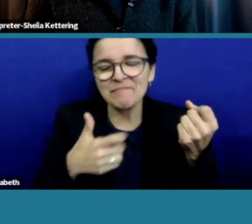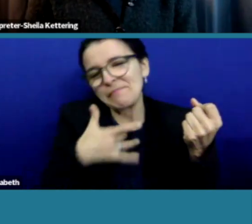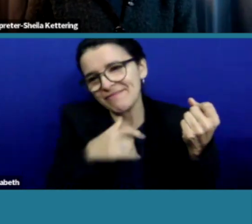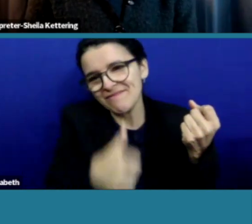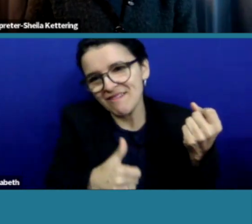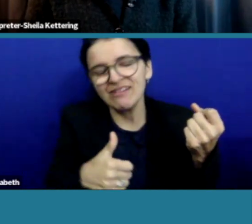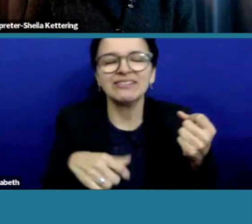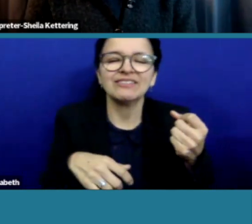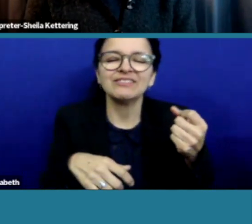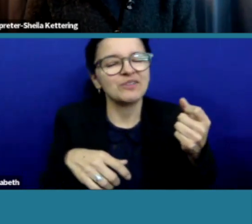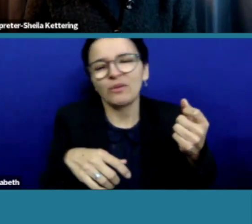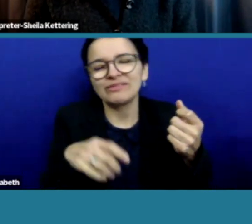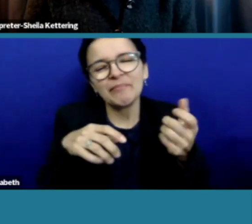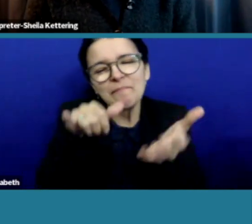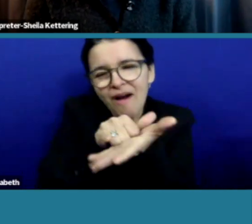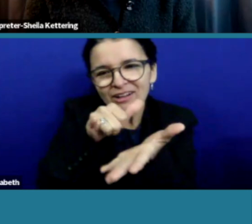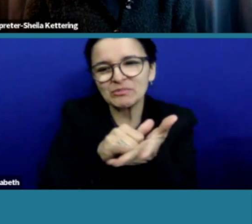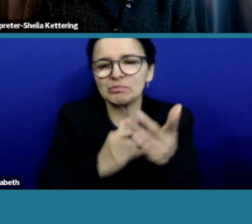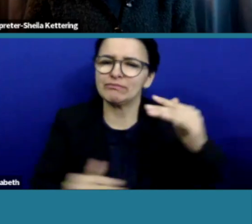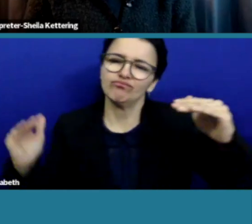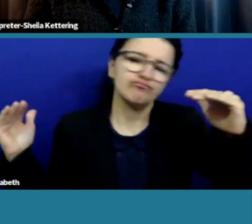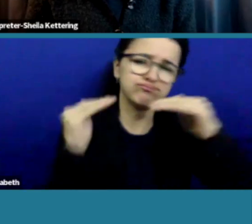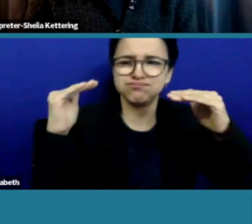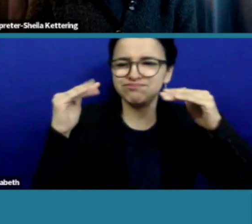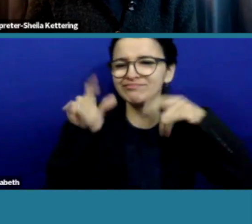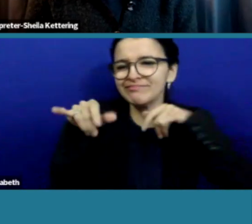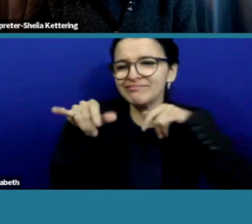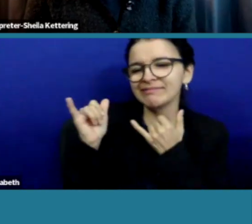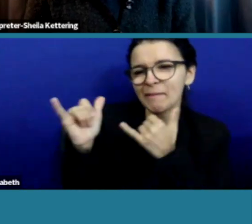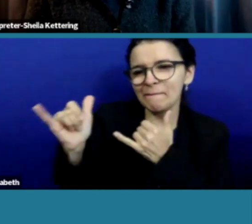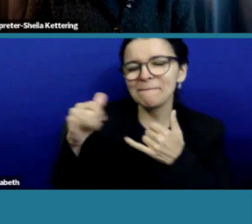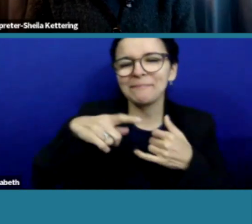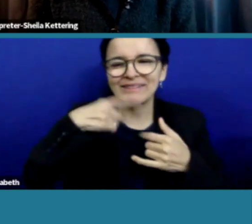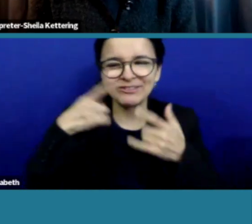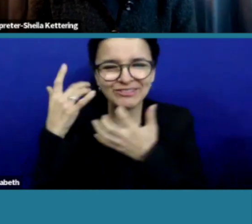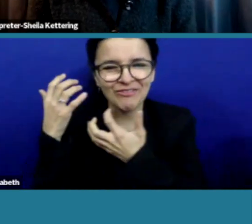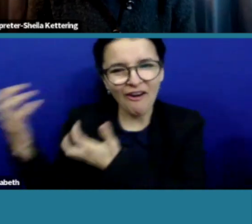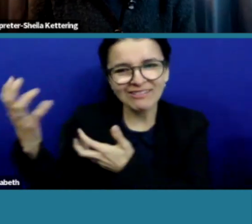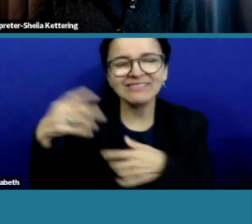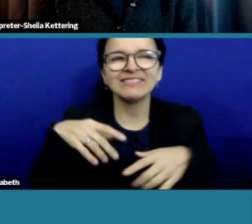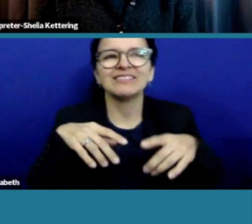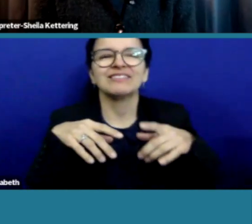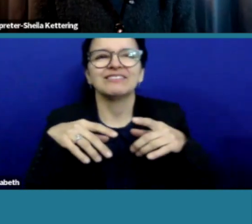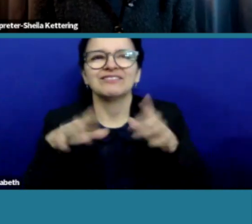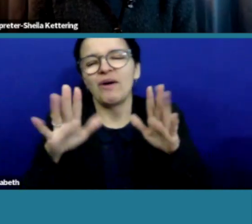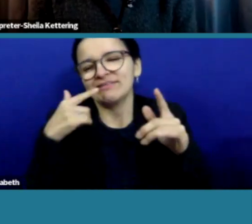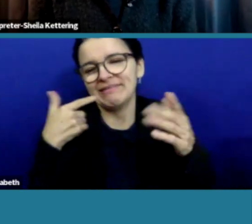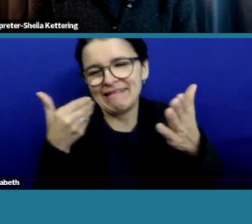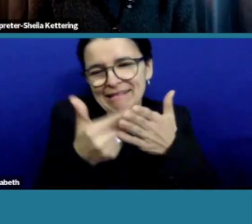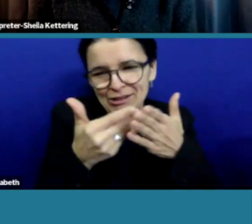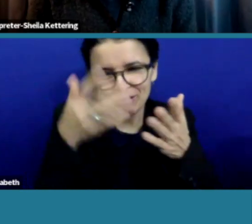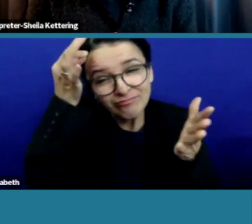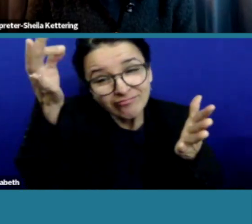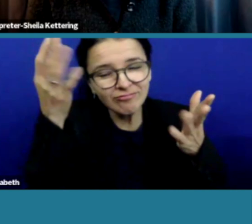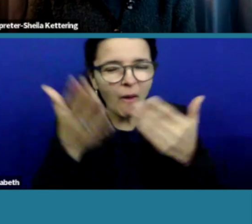never have an exact equal experience as someone who is hearing. But I think that's what we're trying to get